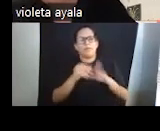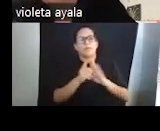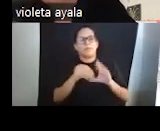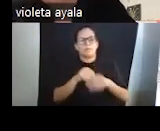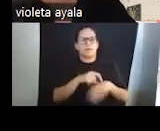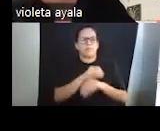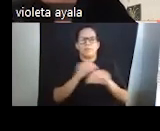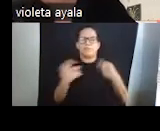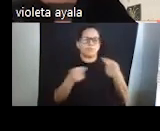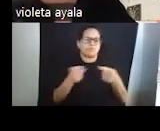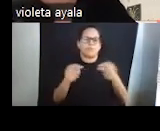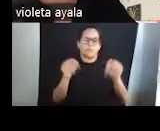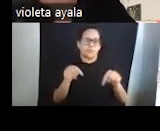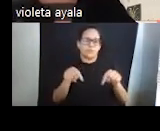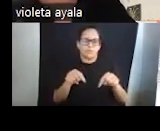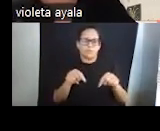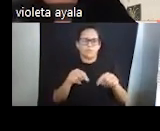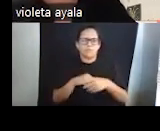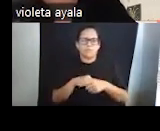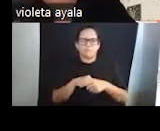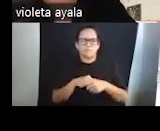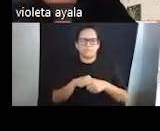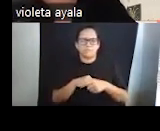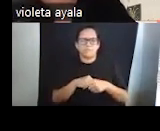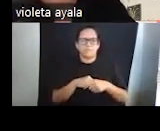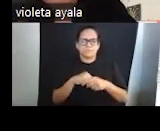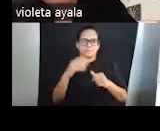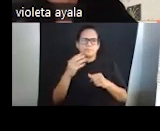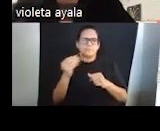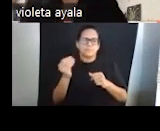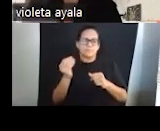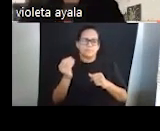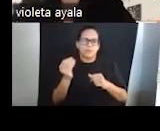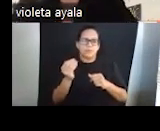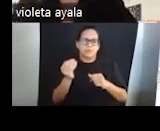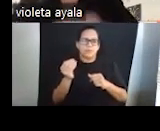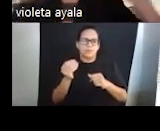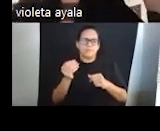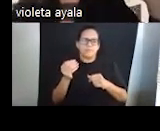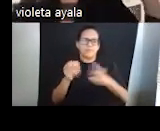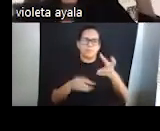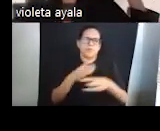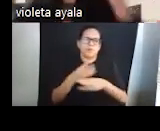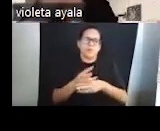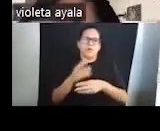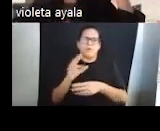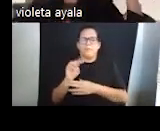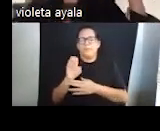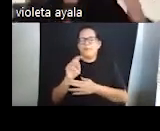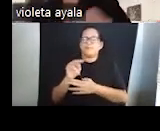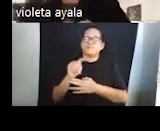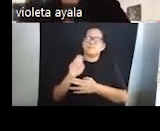one is controlling this big yet. All is a war in the kind of metaverse happening